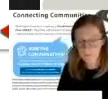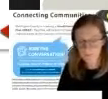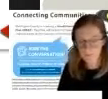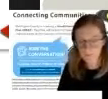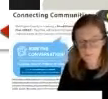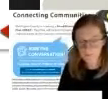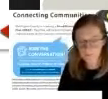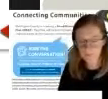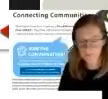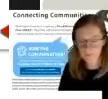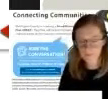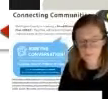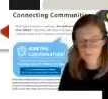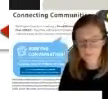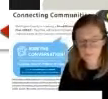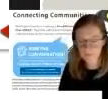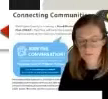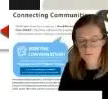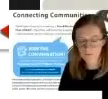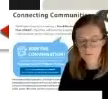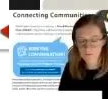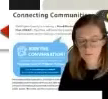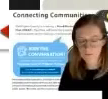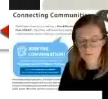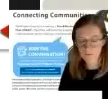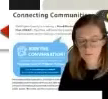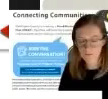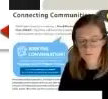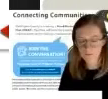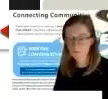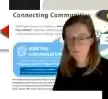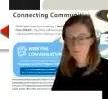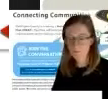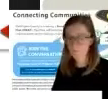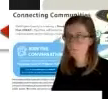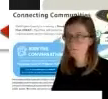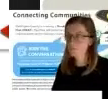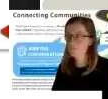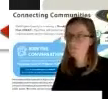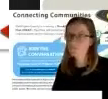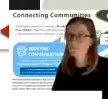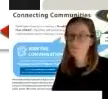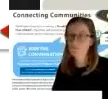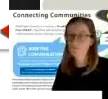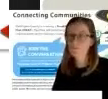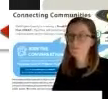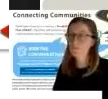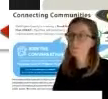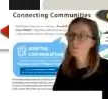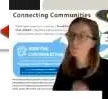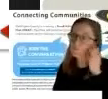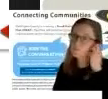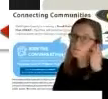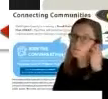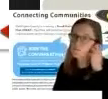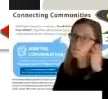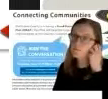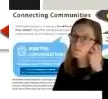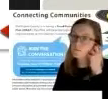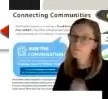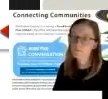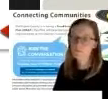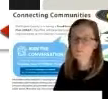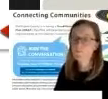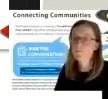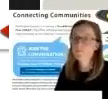ask a question verbally during the Q&A, you will be able to do that by clicking on the participants tab and then clicking on the raise